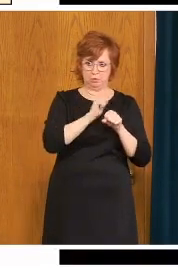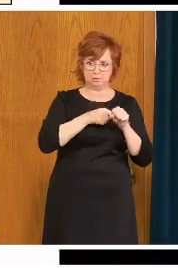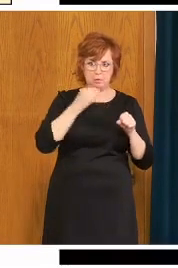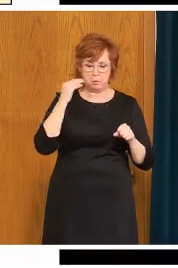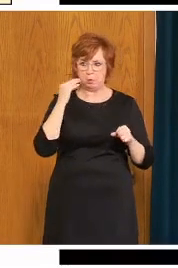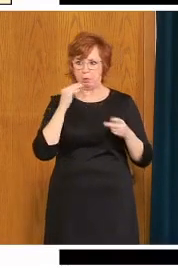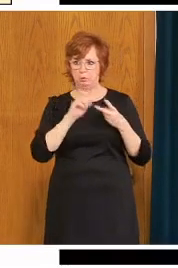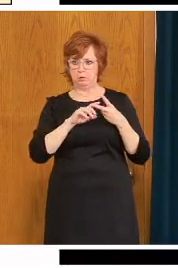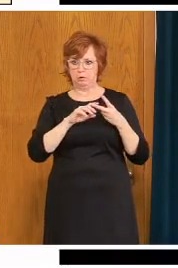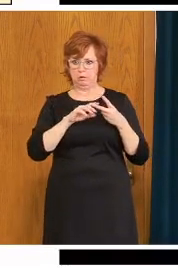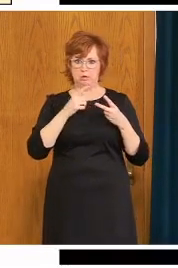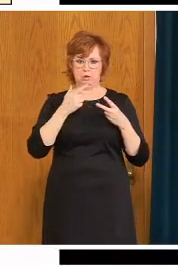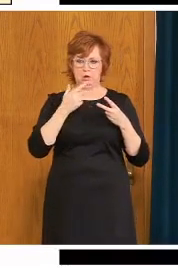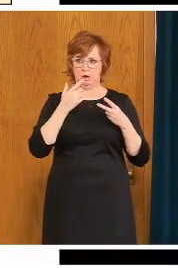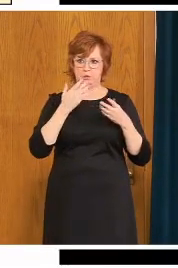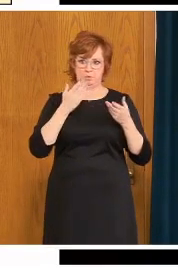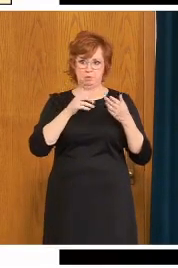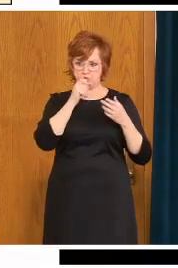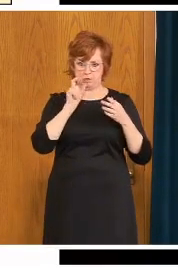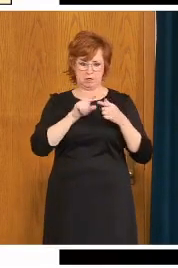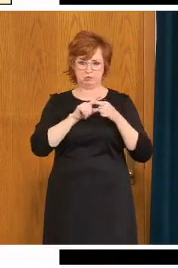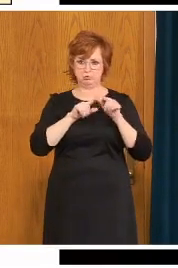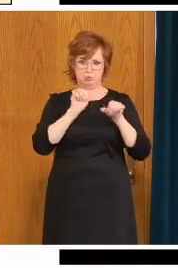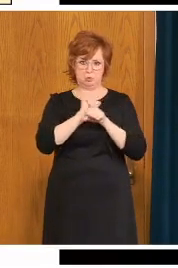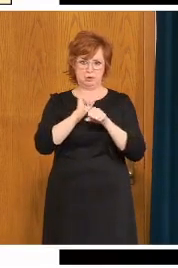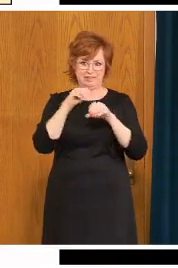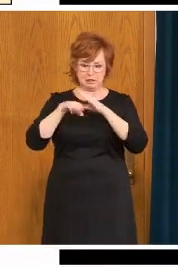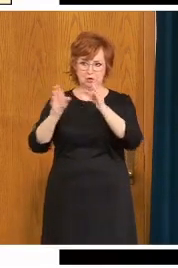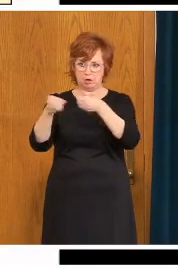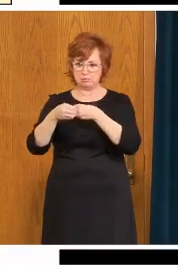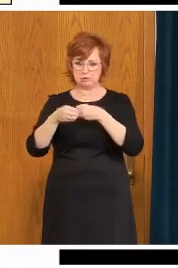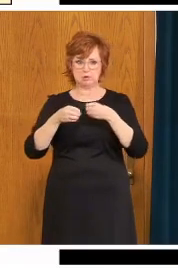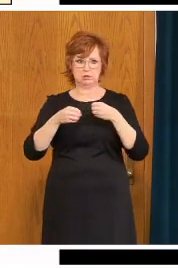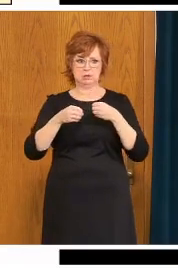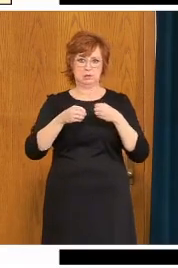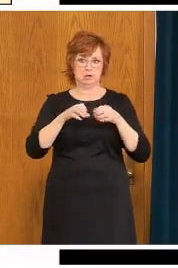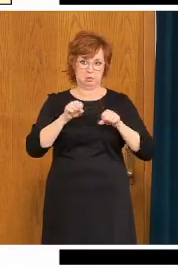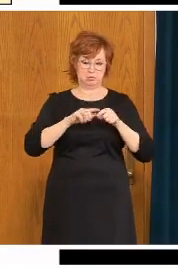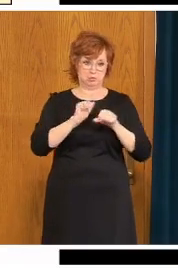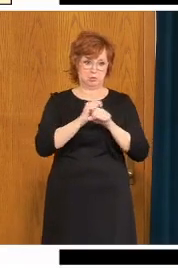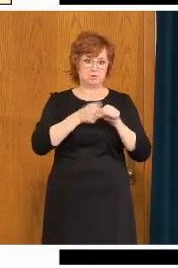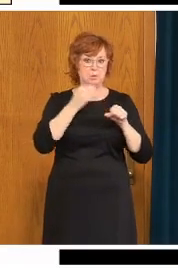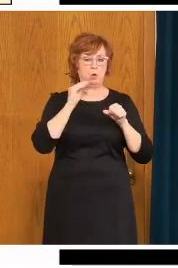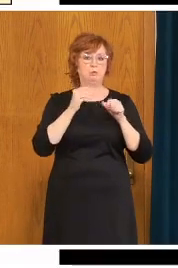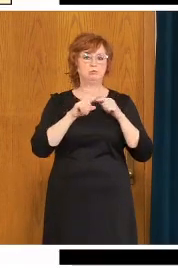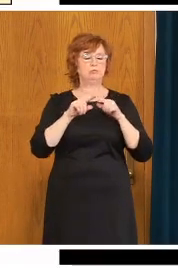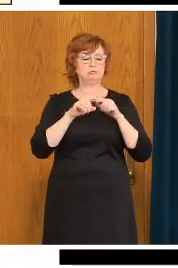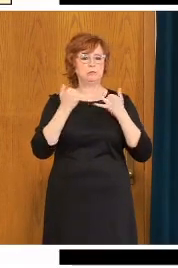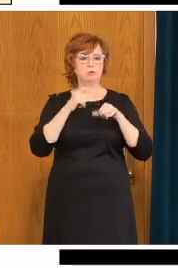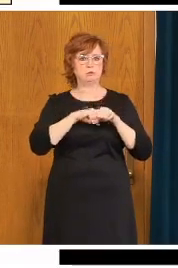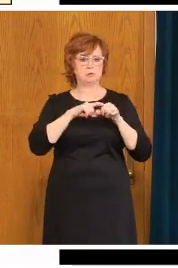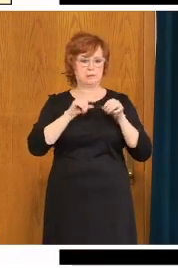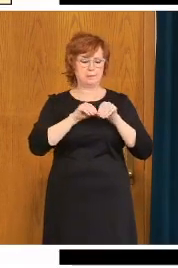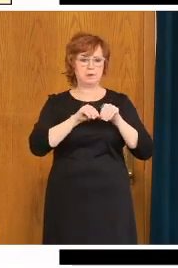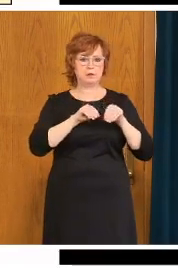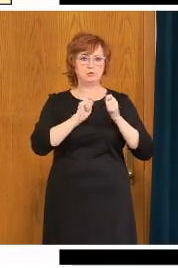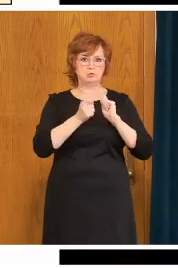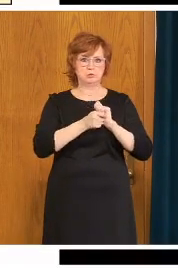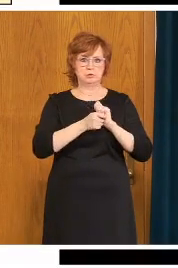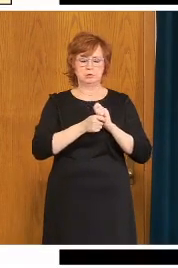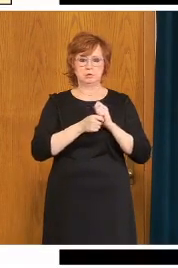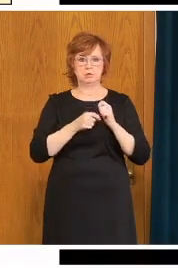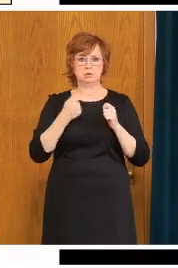go to a site or either an office or other site, and what are the protocols that we are all using